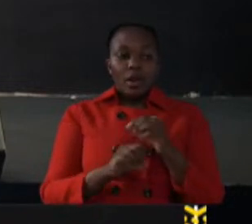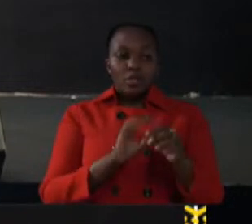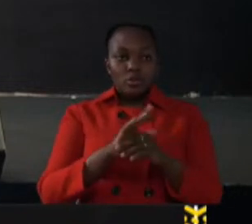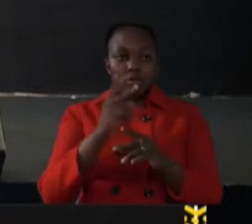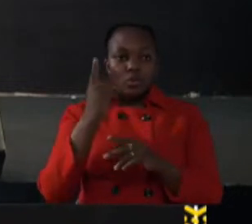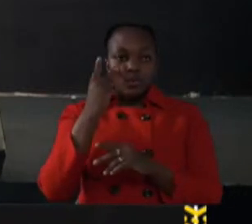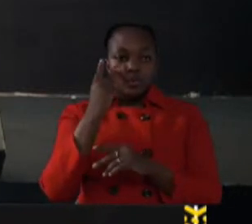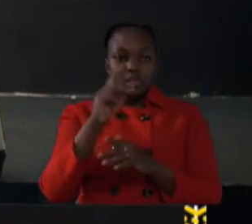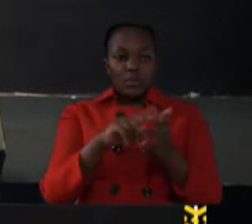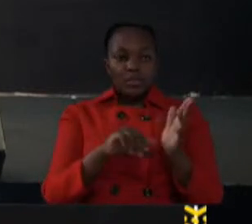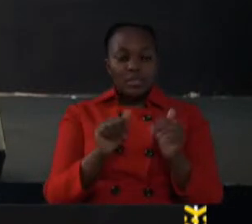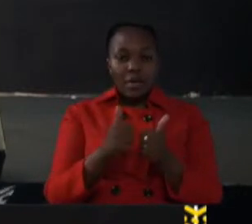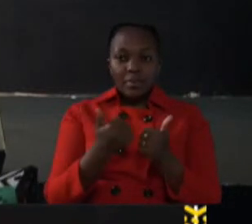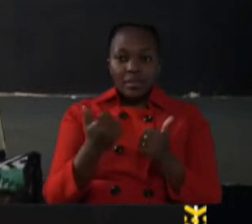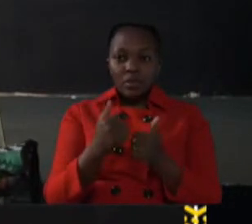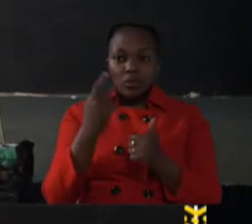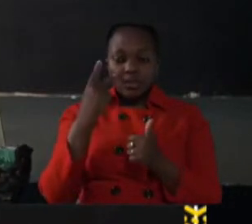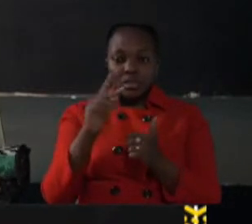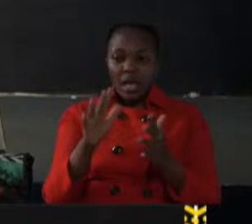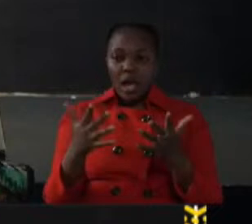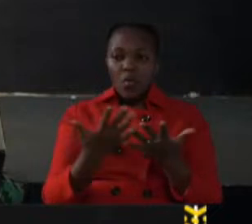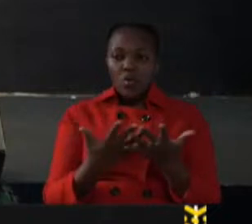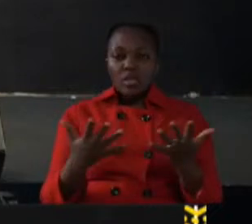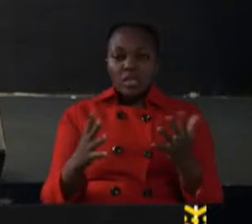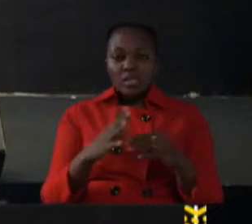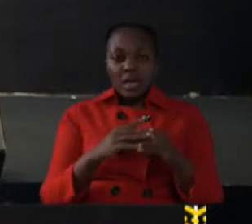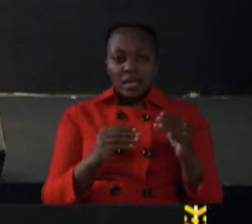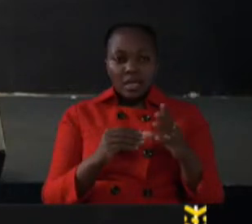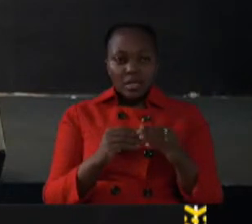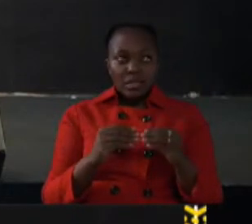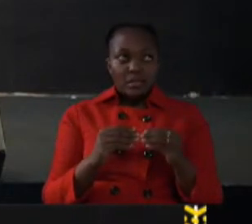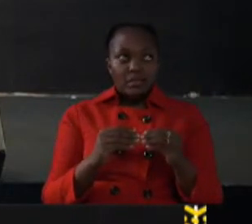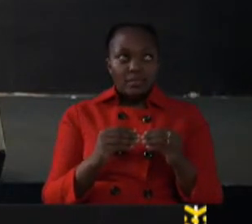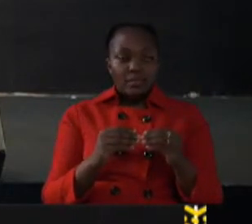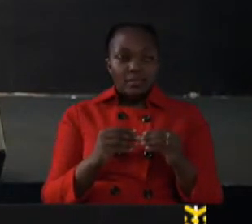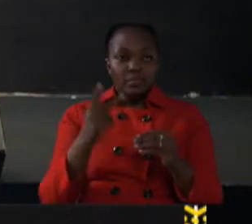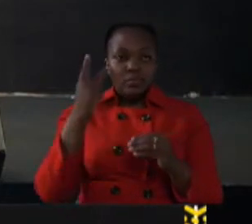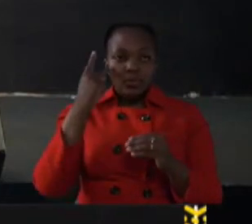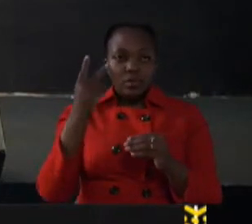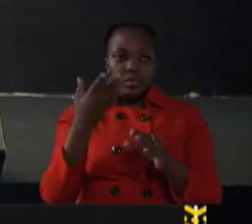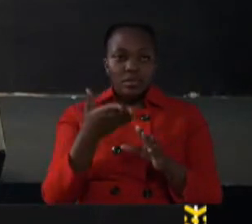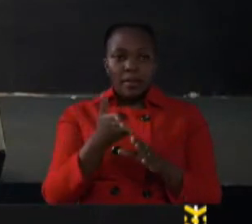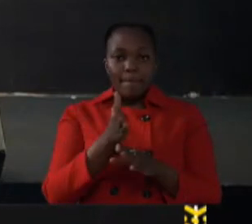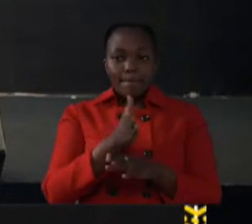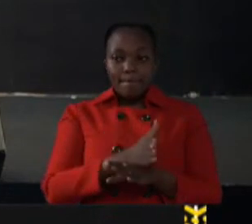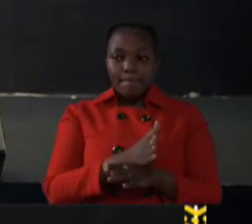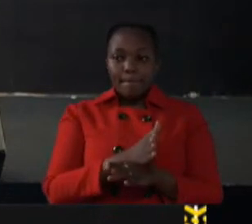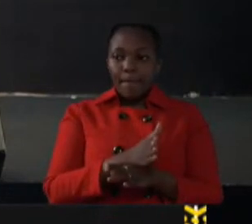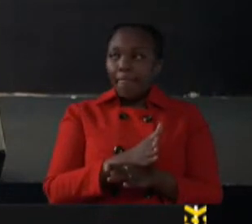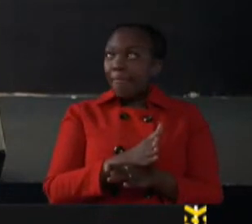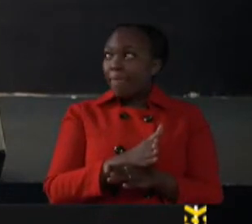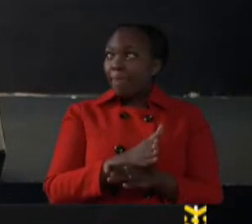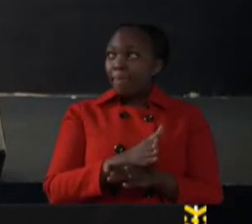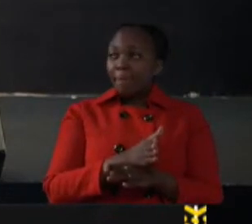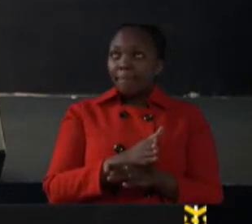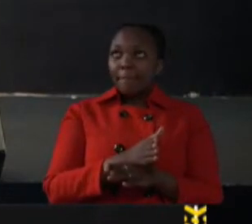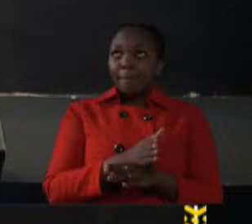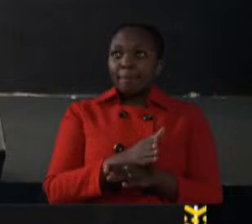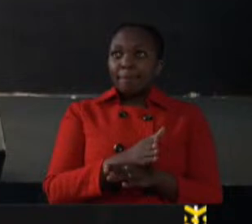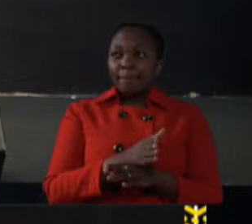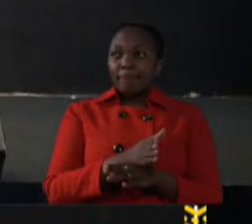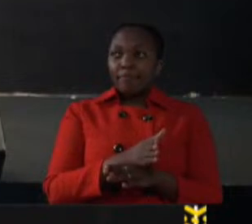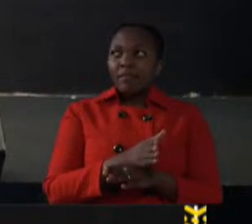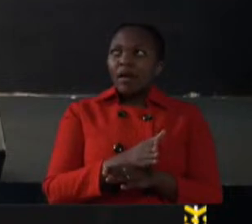what's happening. We get to see how these things are created. We get to see behind the scenes. And I would really love if we're in the next